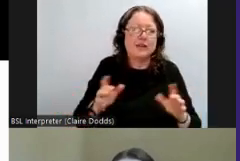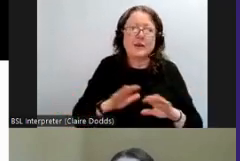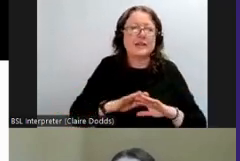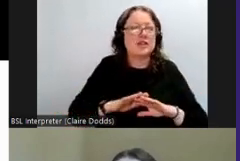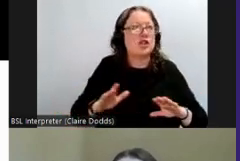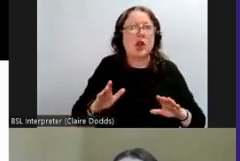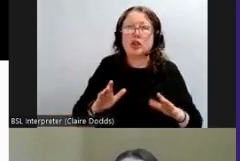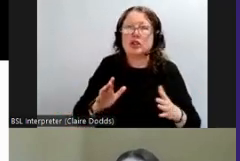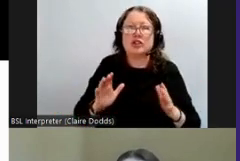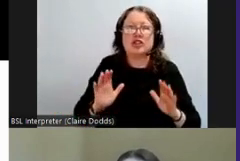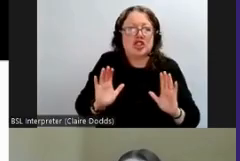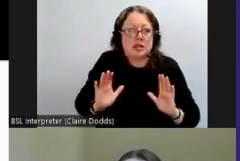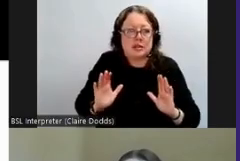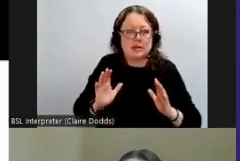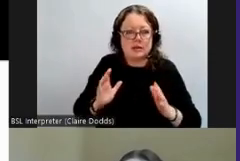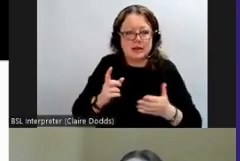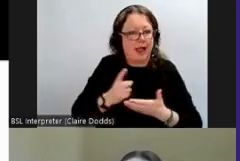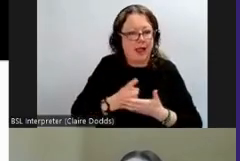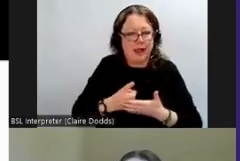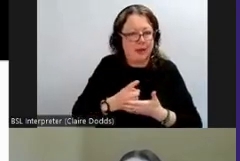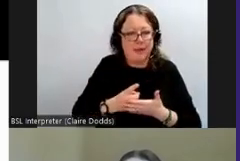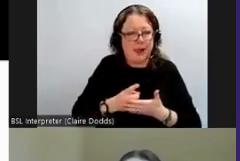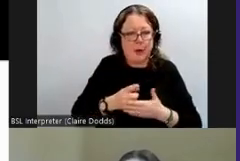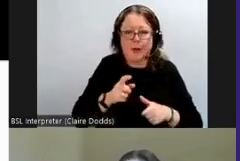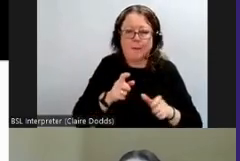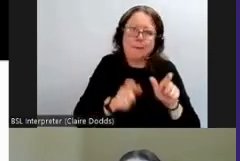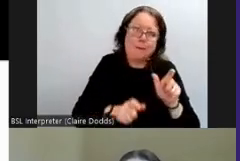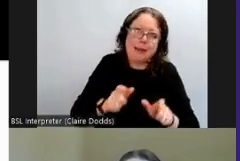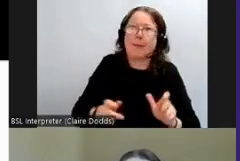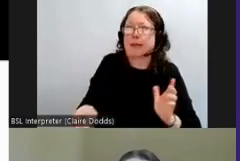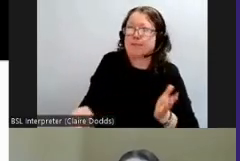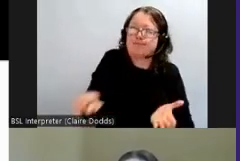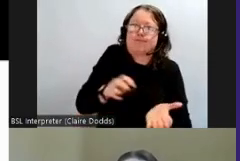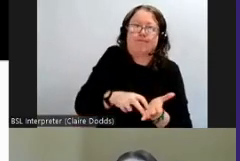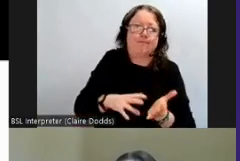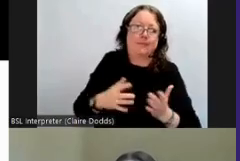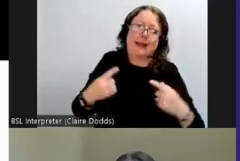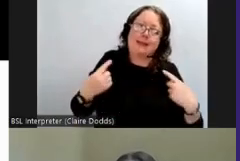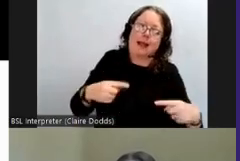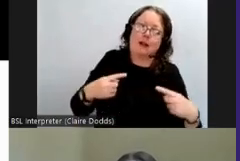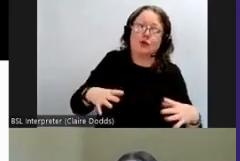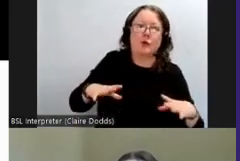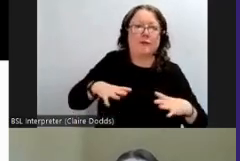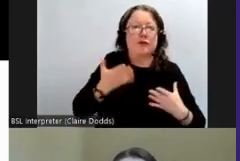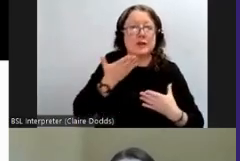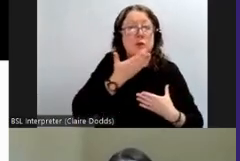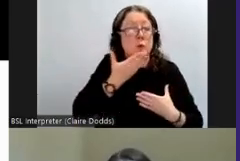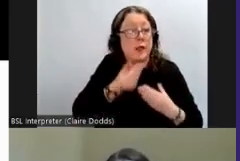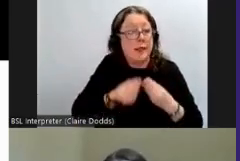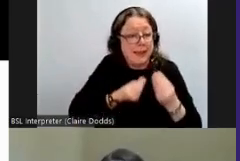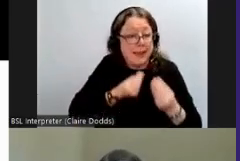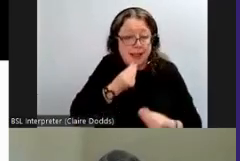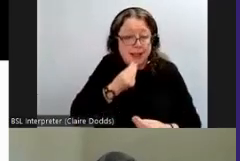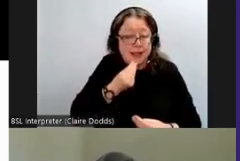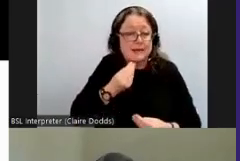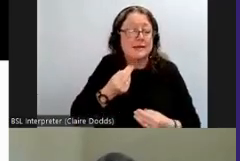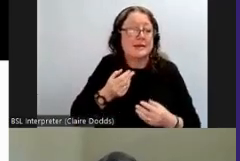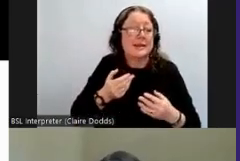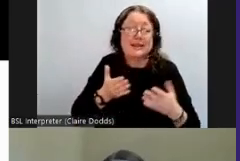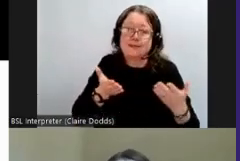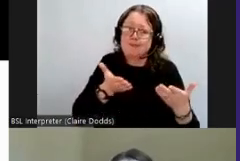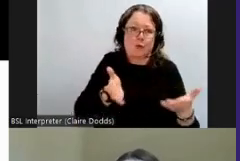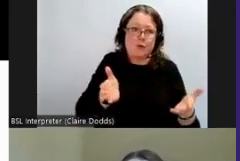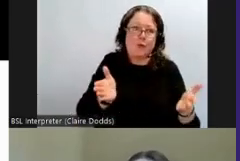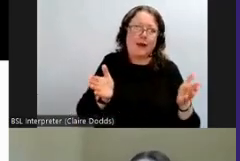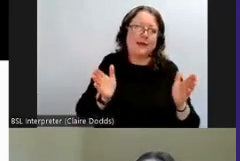about those families that are registered for free school meals. It is much wider than that. And when we're working with a